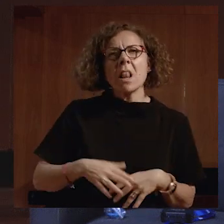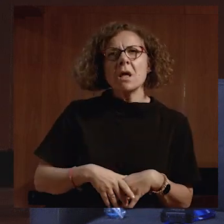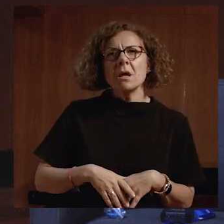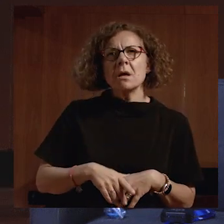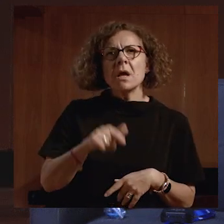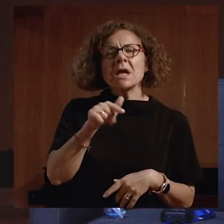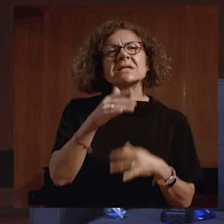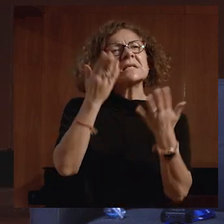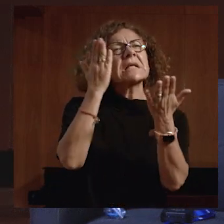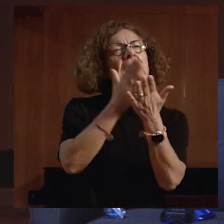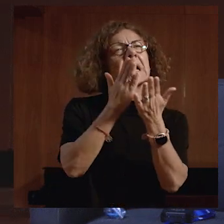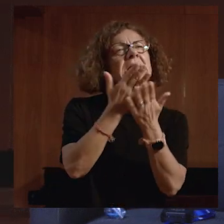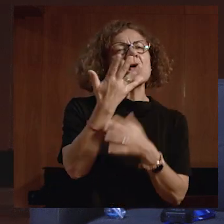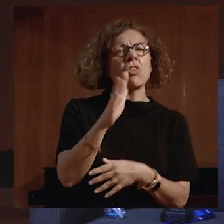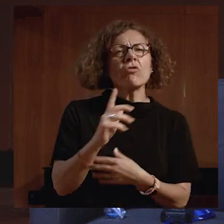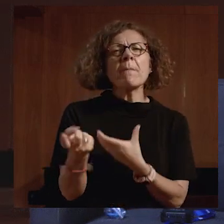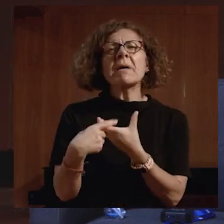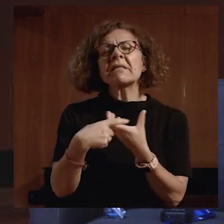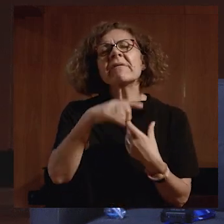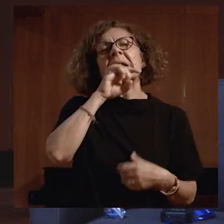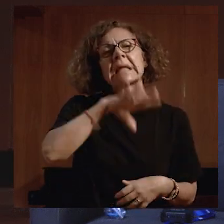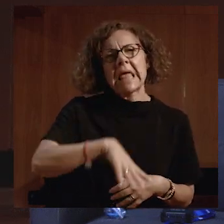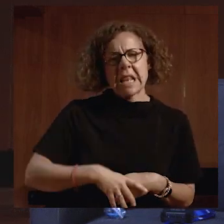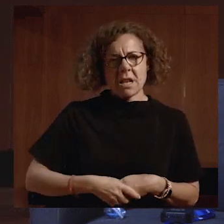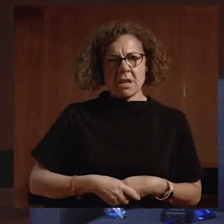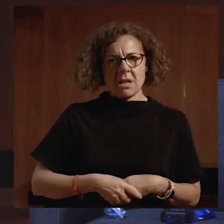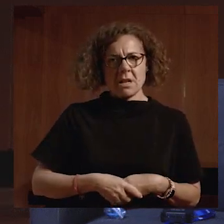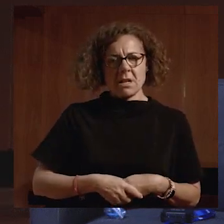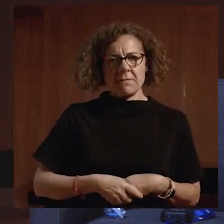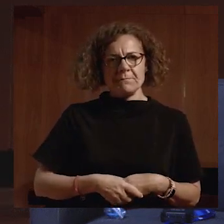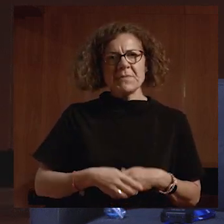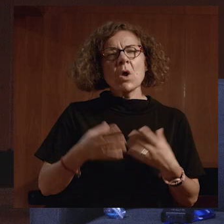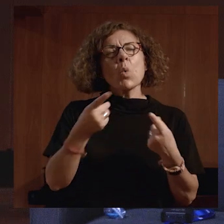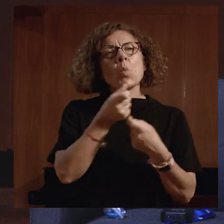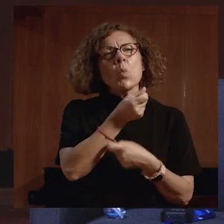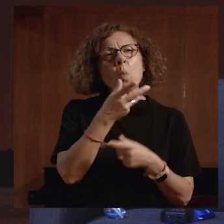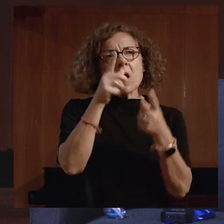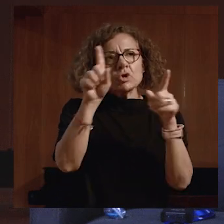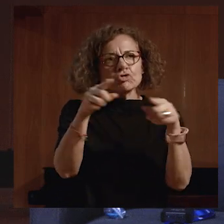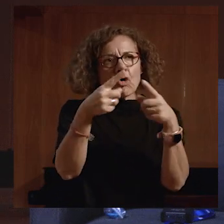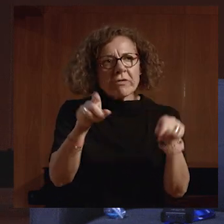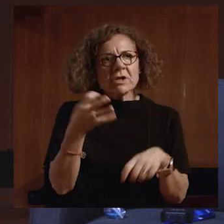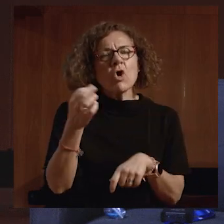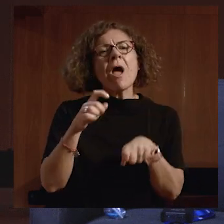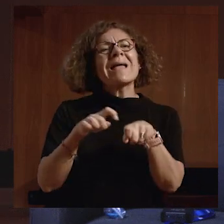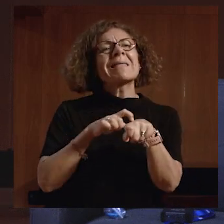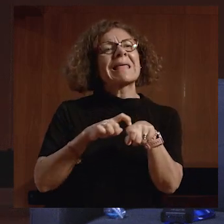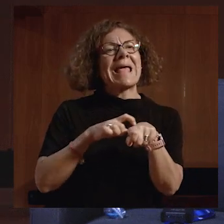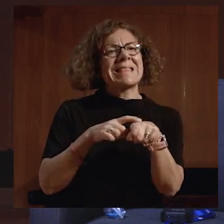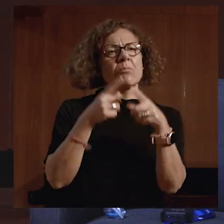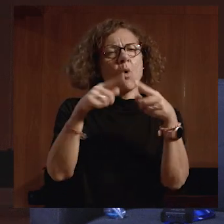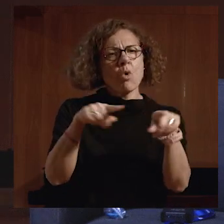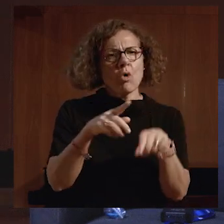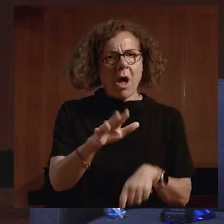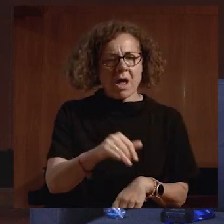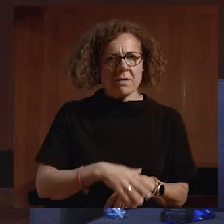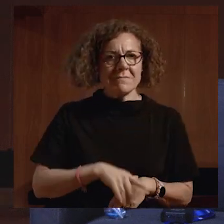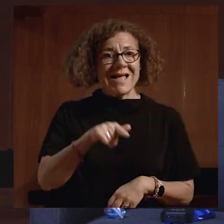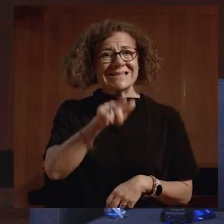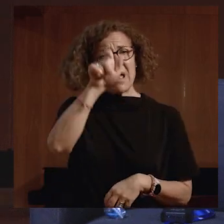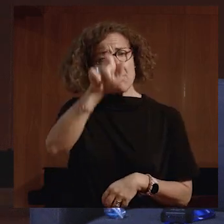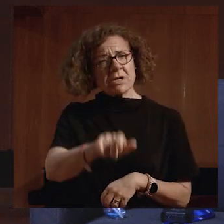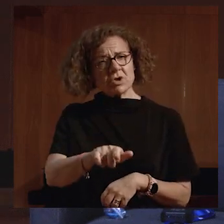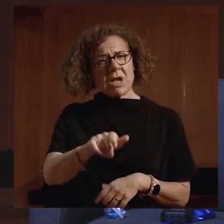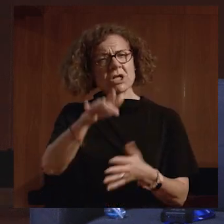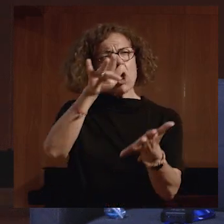it, what's the concert series, what kind of concert series. Ah, this person actually was also playing here and they played